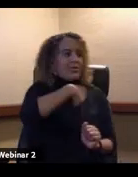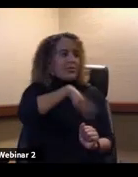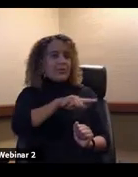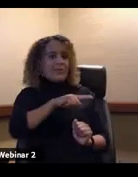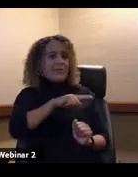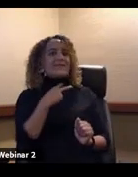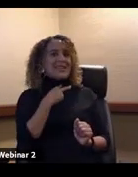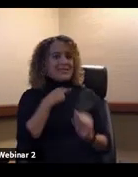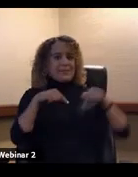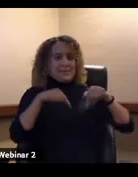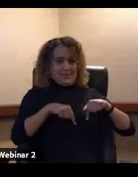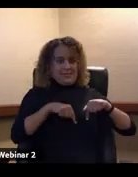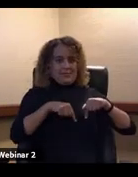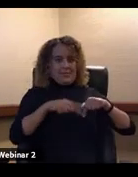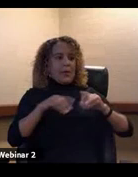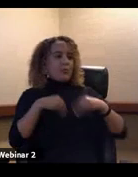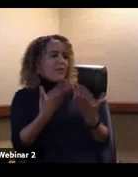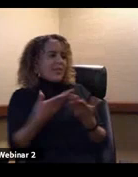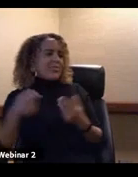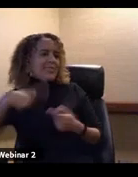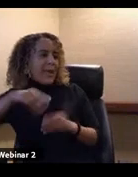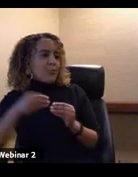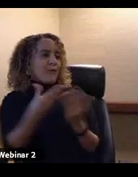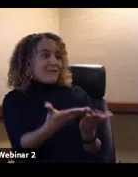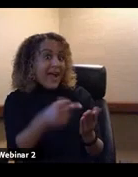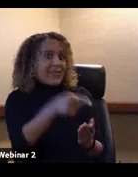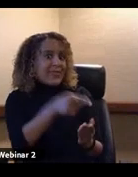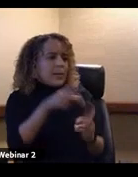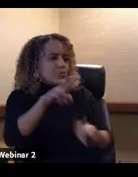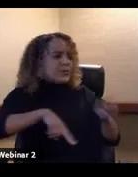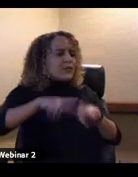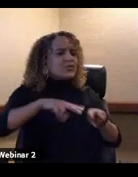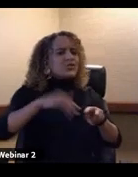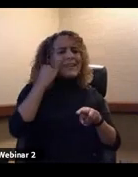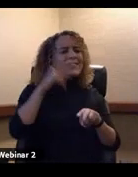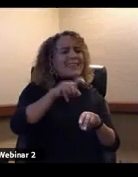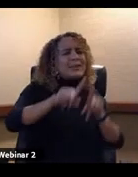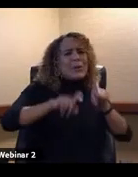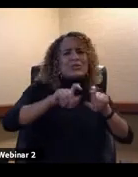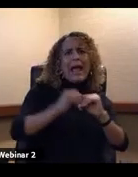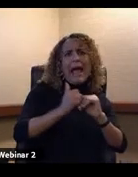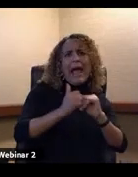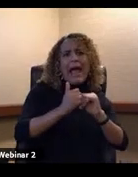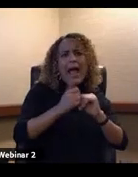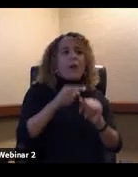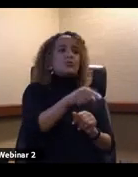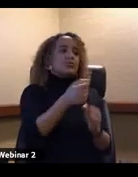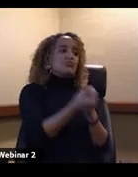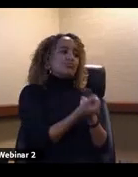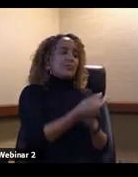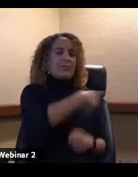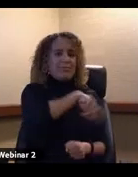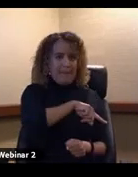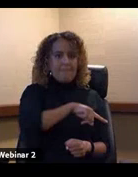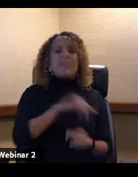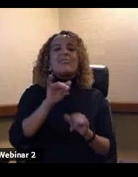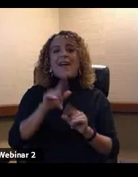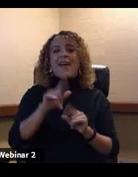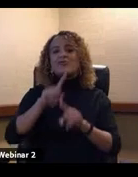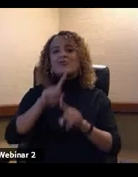help them develop some core services and provide supervision and assist them with cases if there are questions. That's an example of Purpose Area